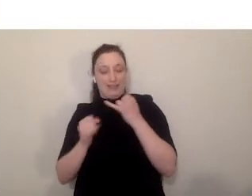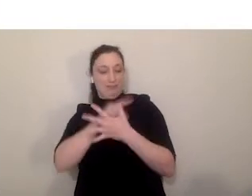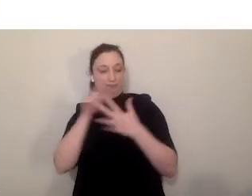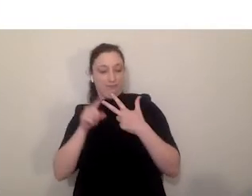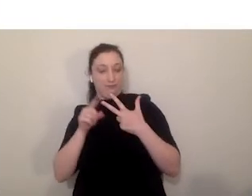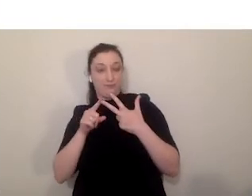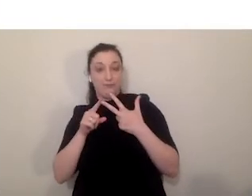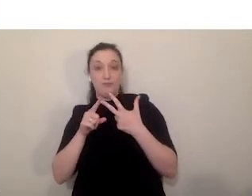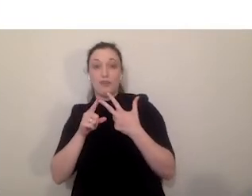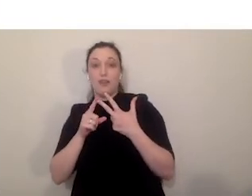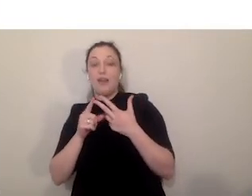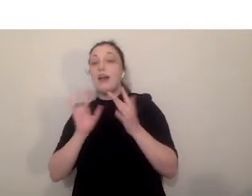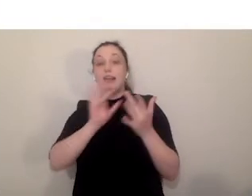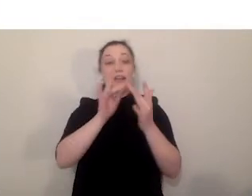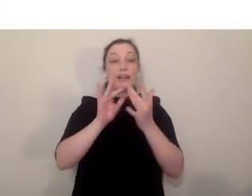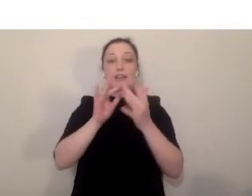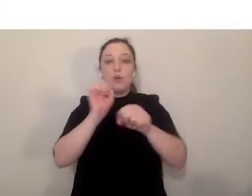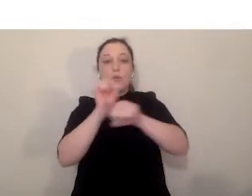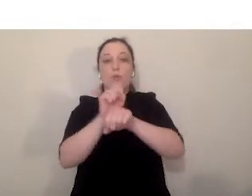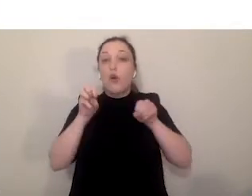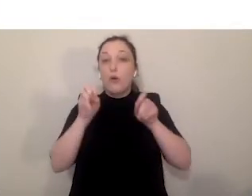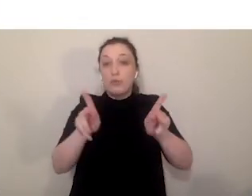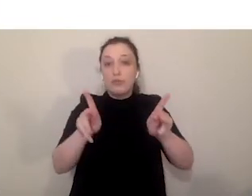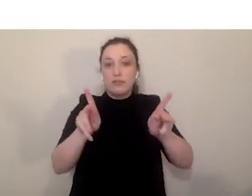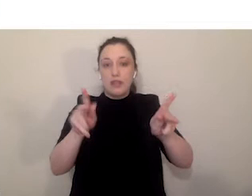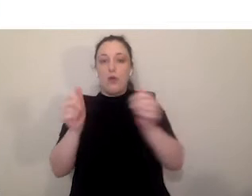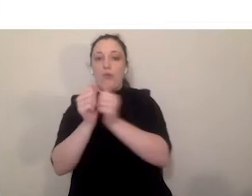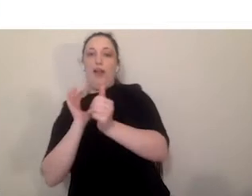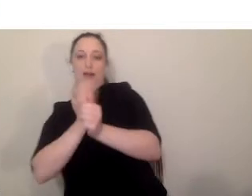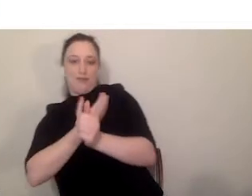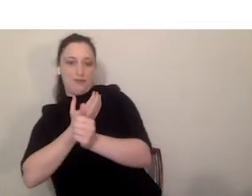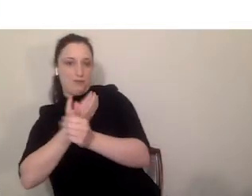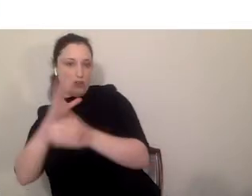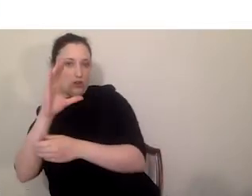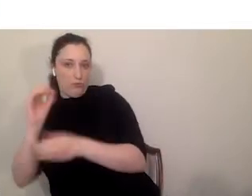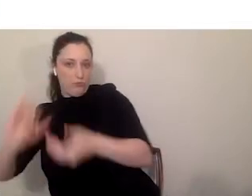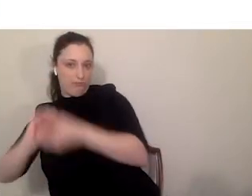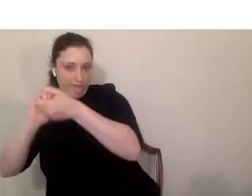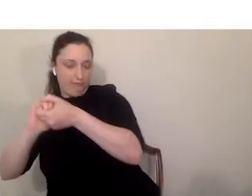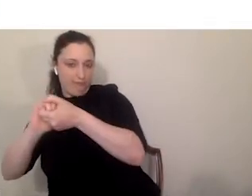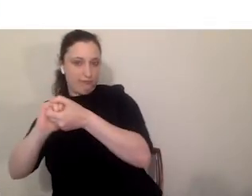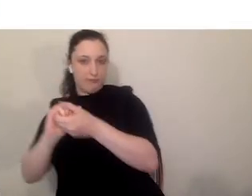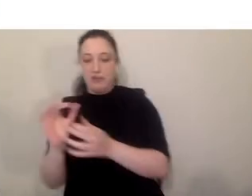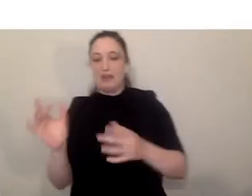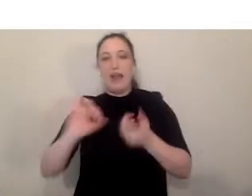our corporate partners. And so we do this in a couple of ways. So one is through the